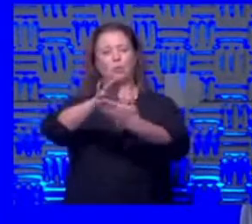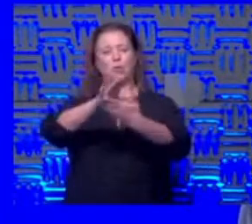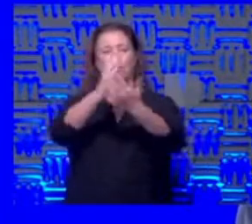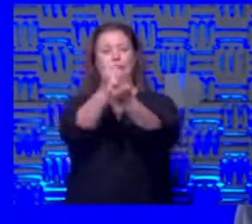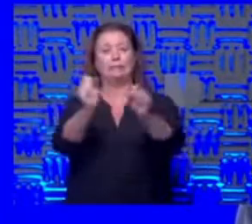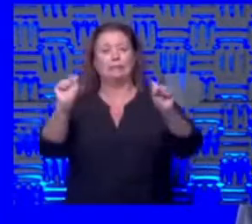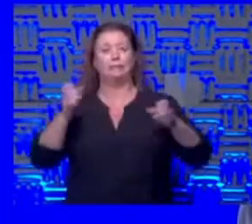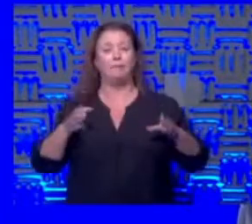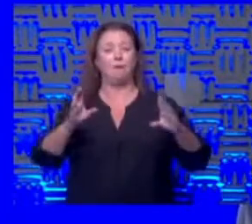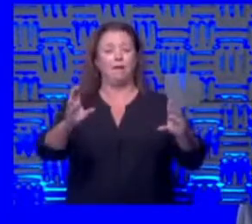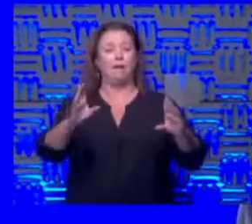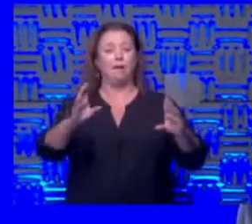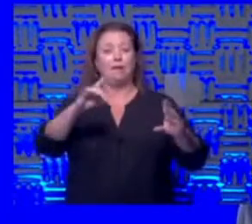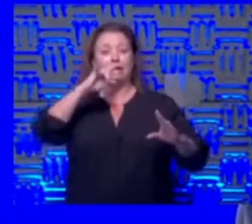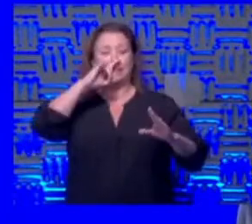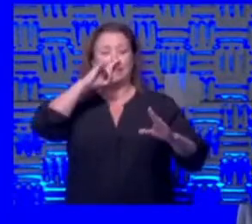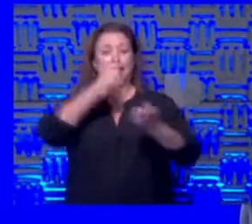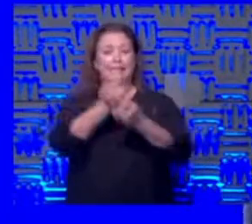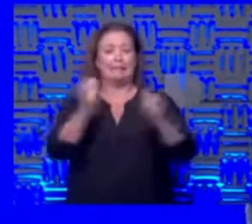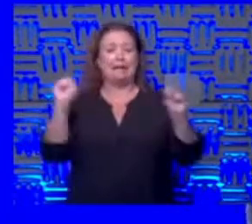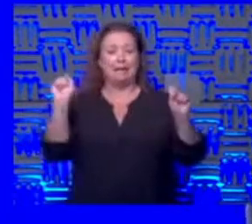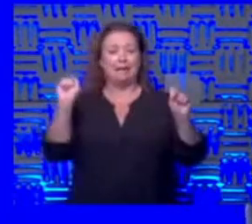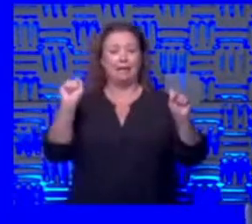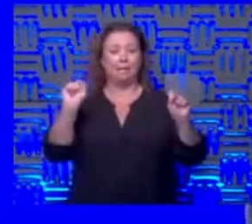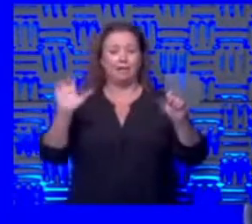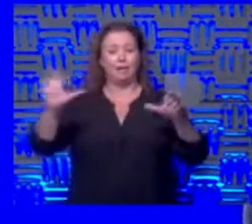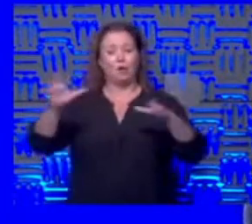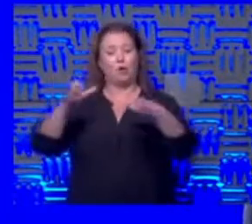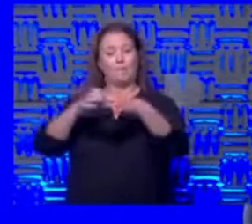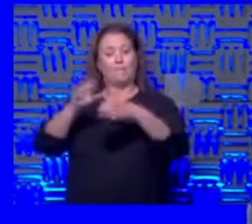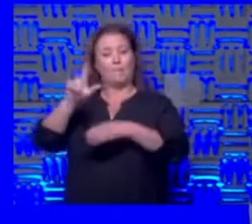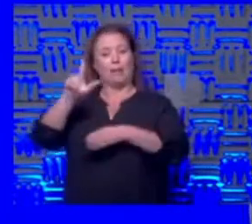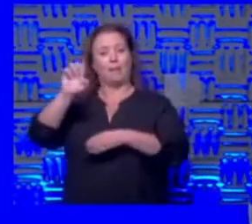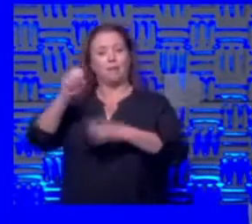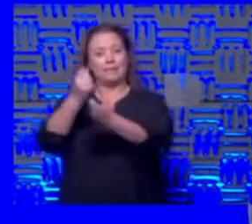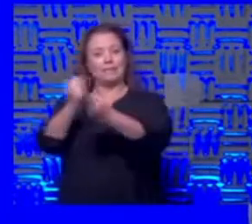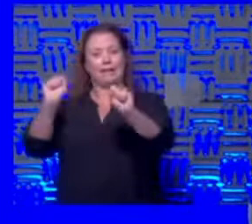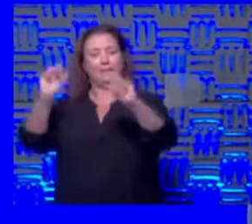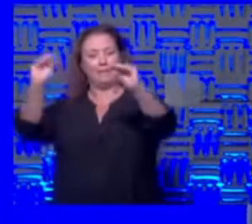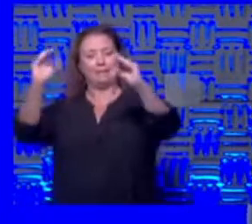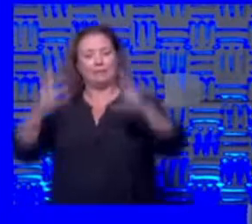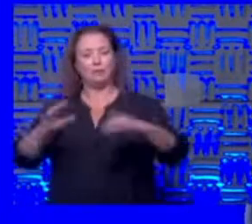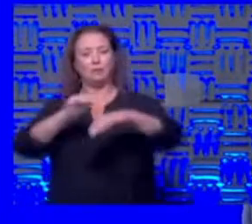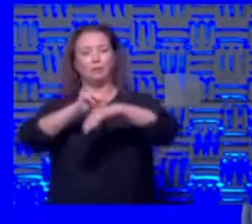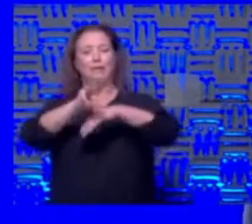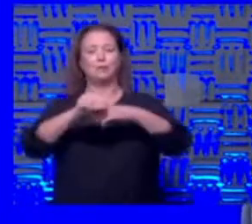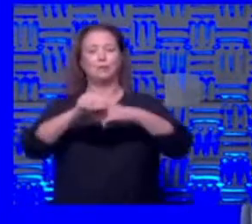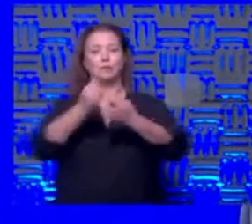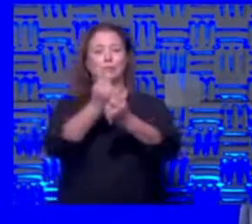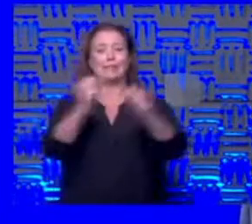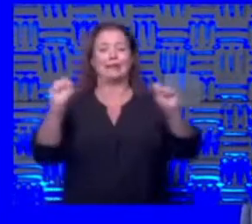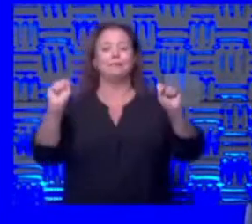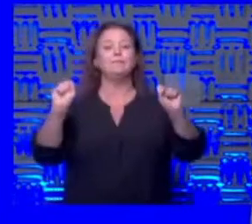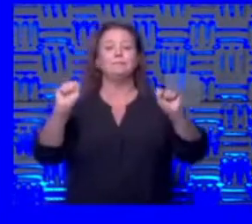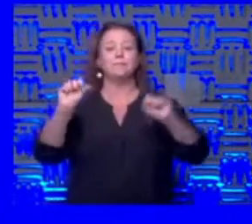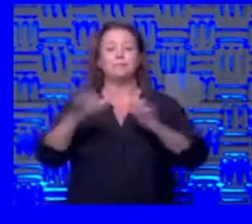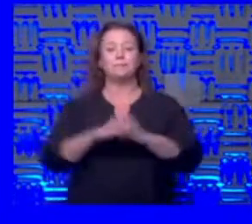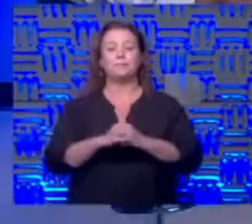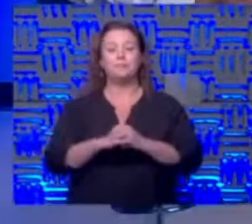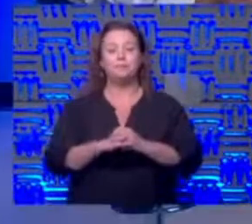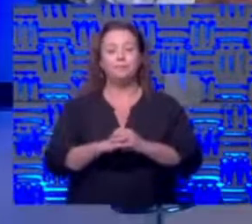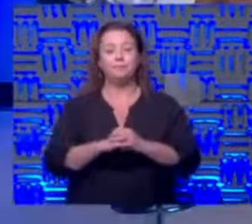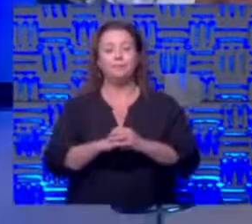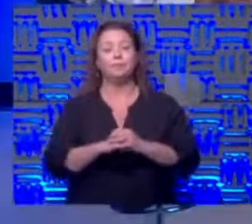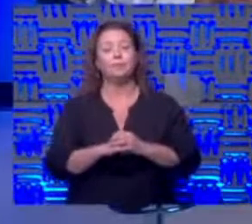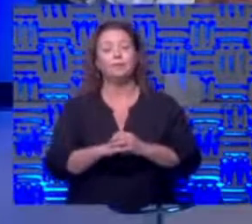safe manner, to keep the kids safe, keep their bubbles safe, to keep the teachers, the counselors, and the other administrators, everybody else safe.